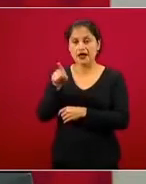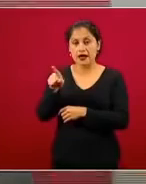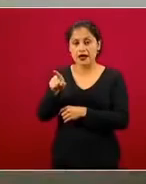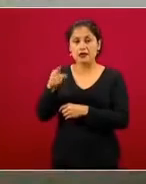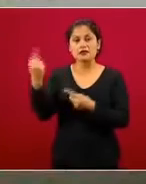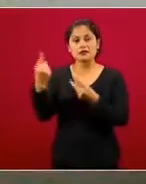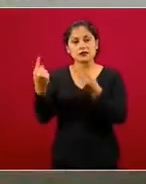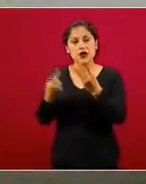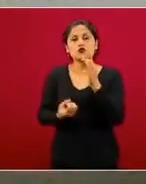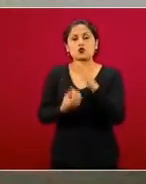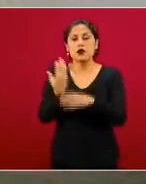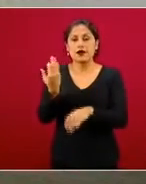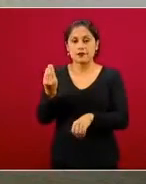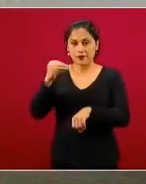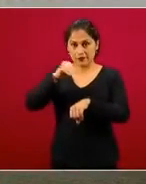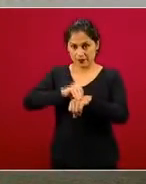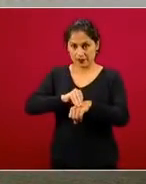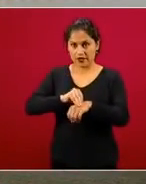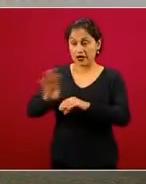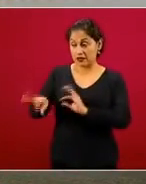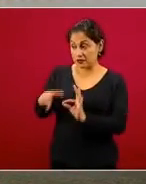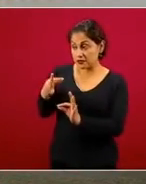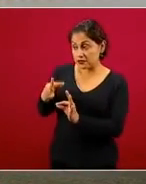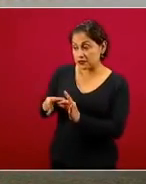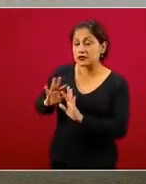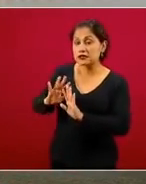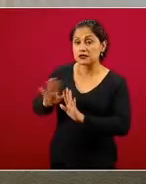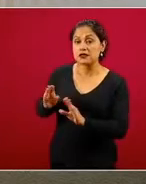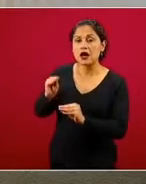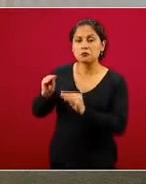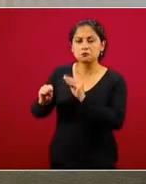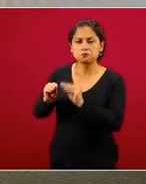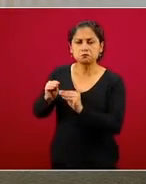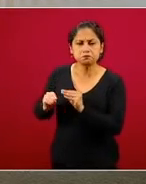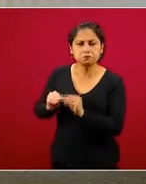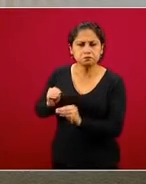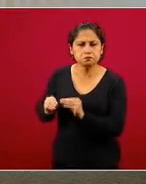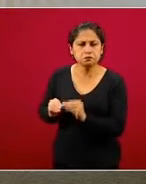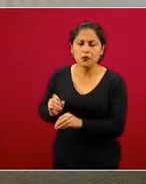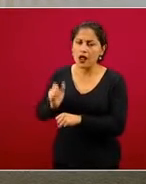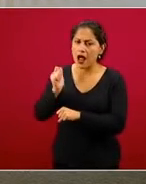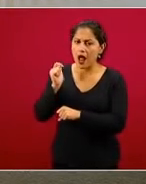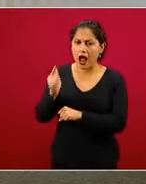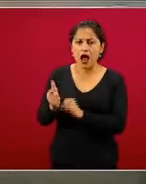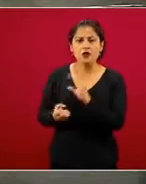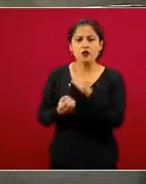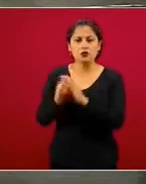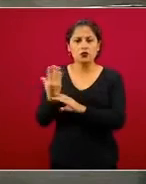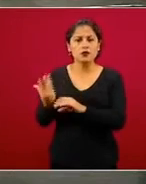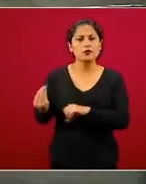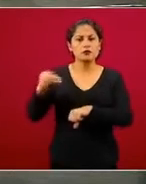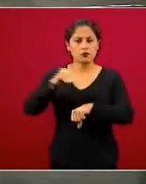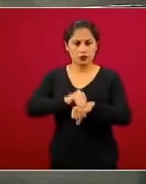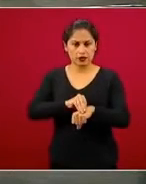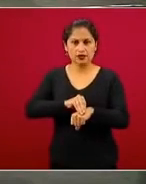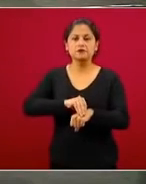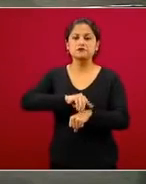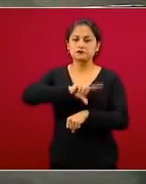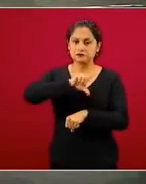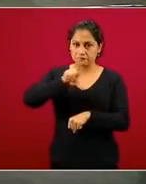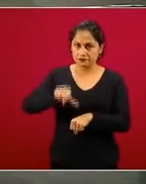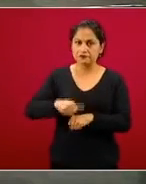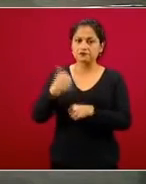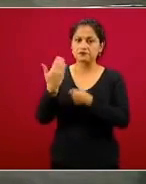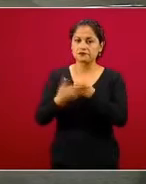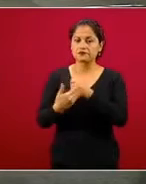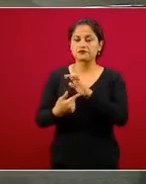And we will be presenting additional information about a new tool of communication that we'll be